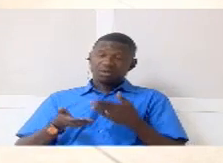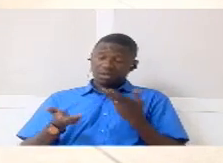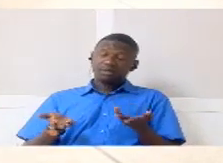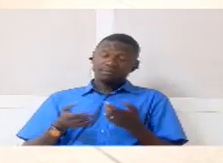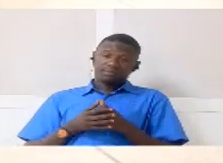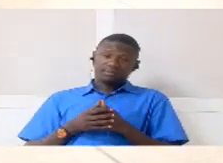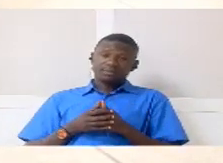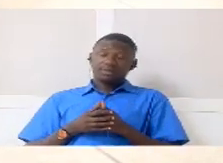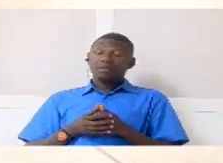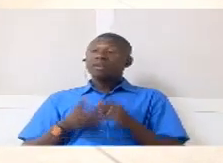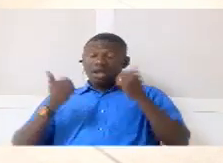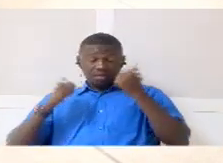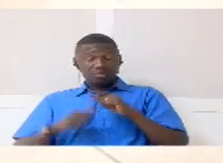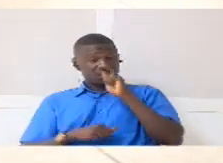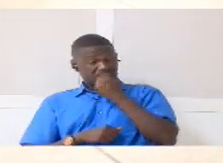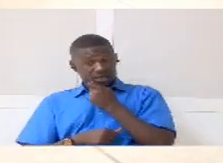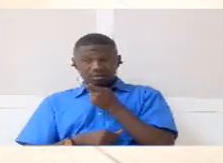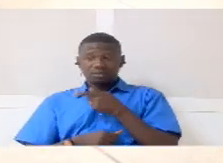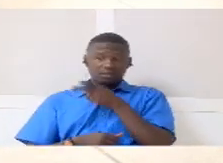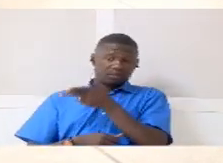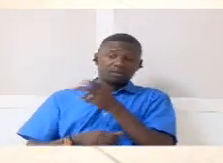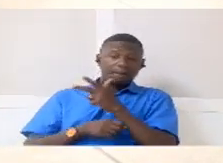there, the prison officers will be blamed.